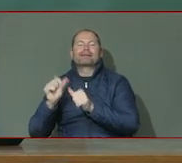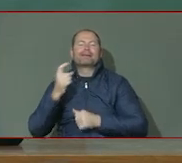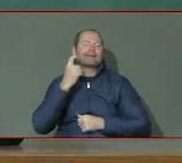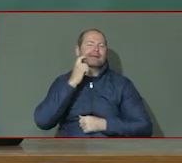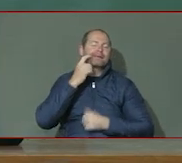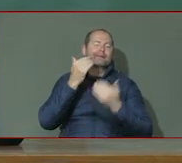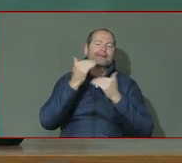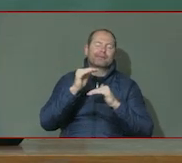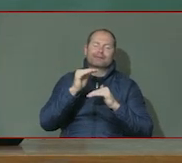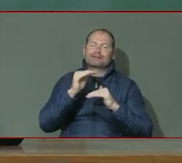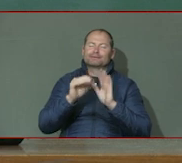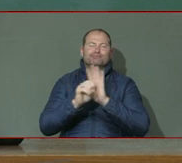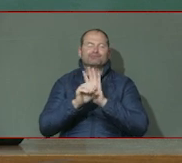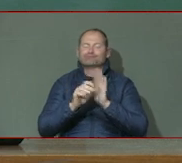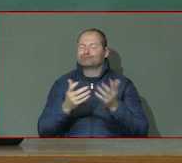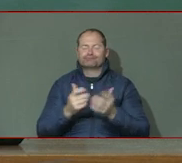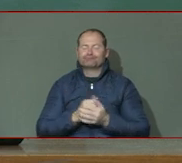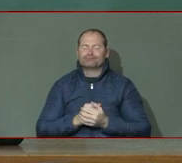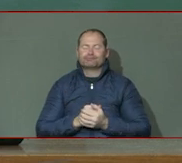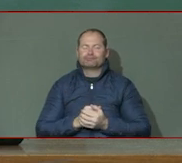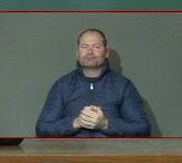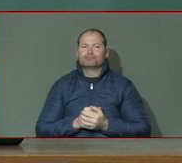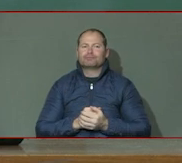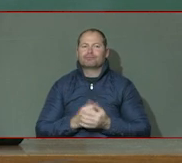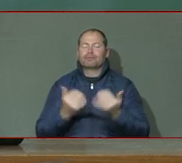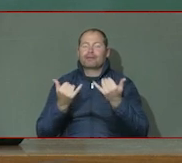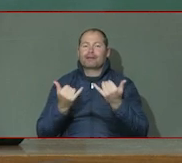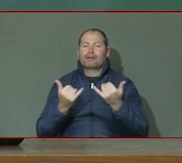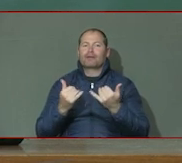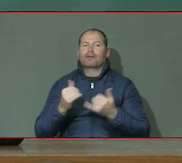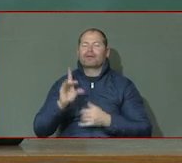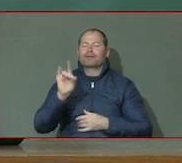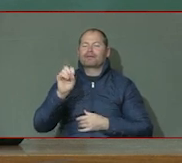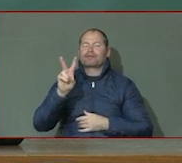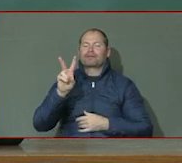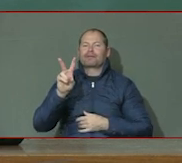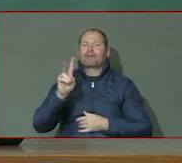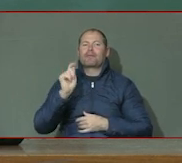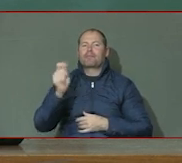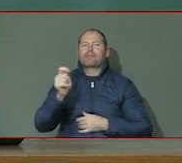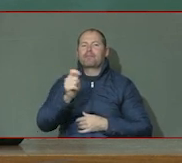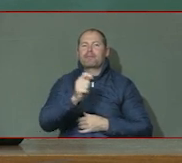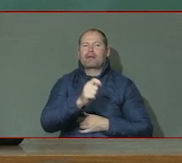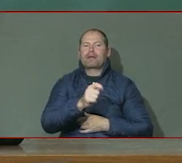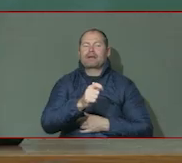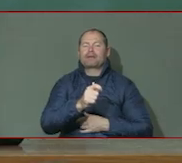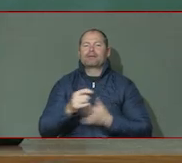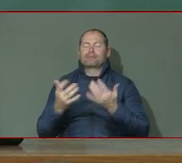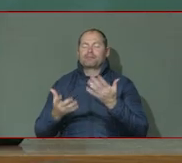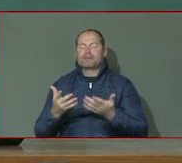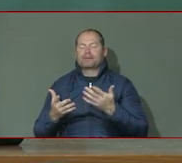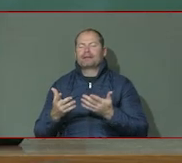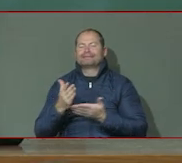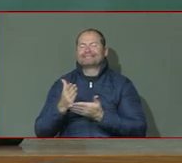right. Compare and comment on the dividend payout policies. Now, normally, or sometimes they will give you the dividend